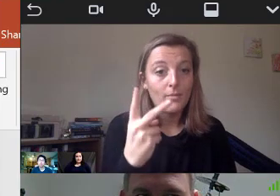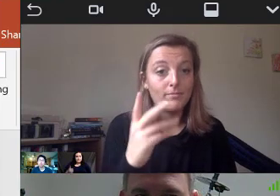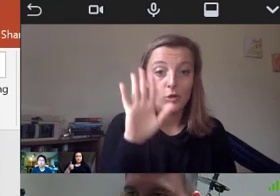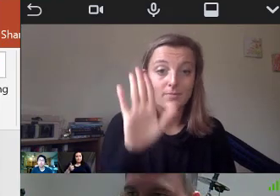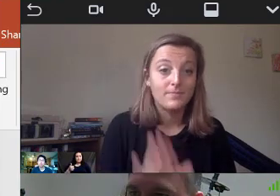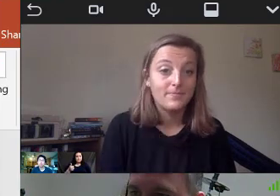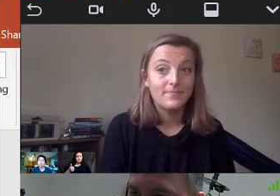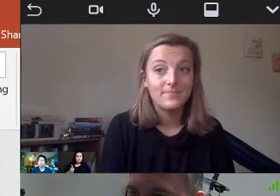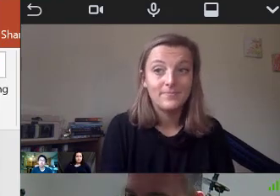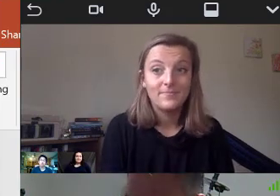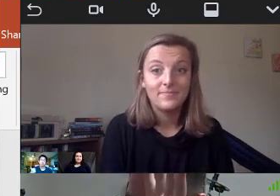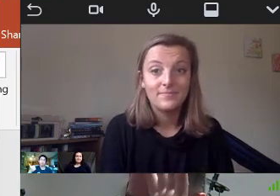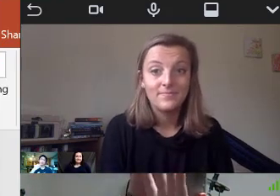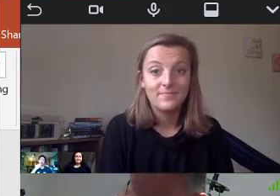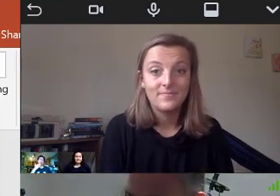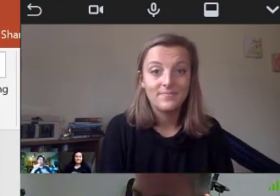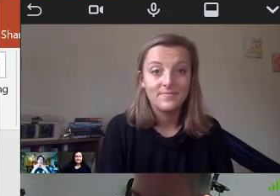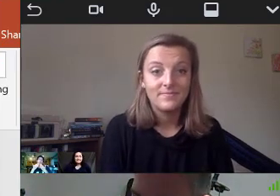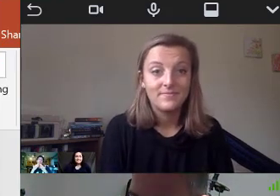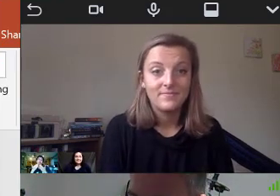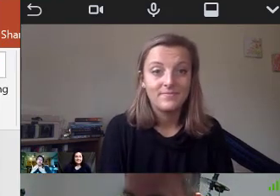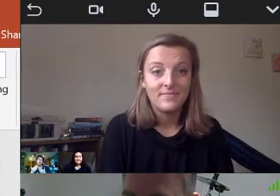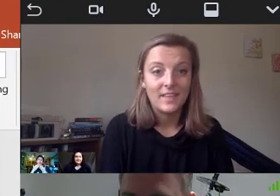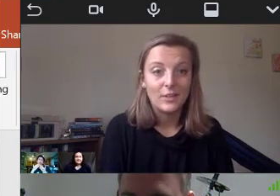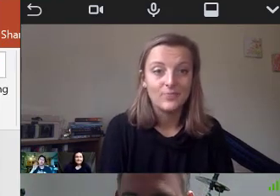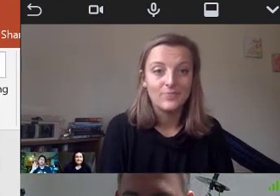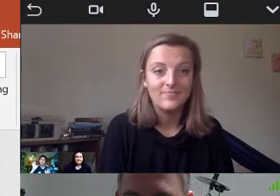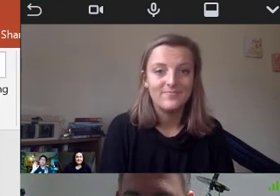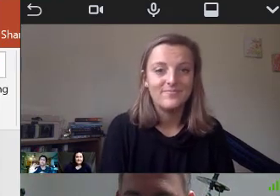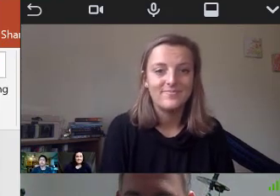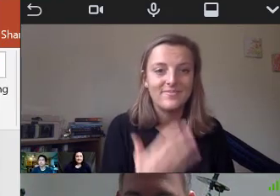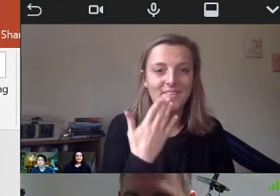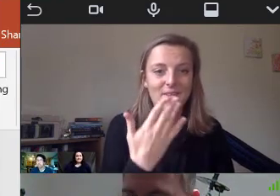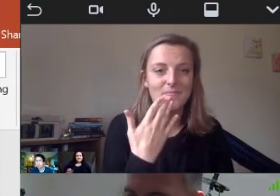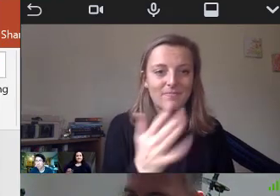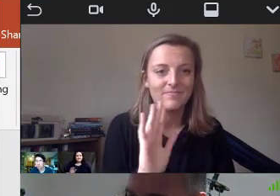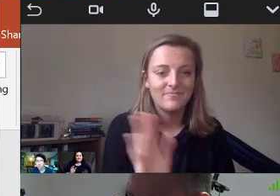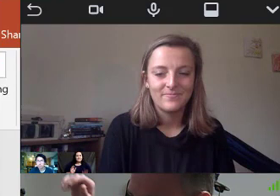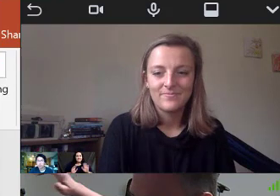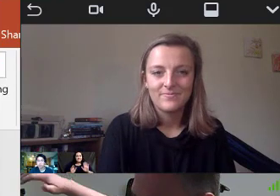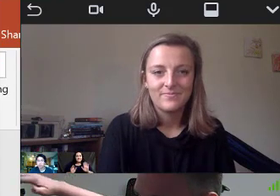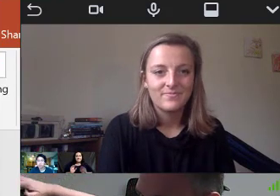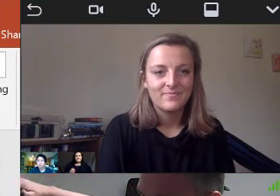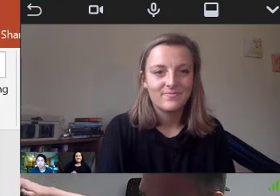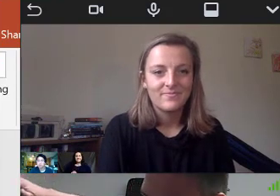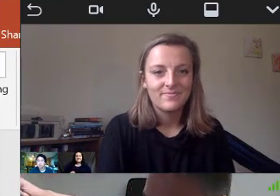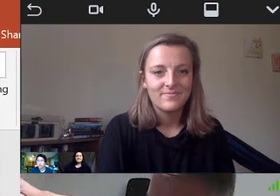Thanks very much. Thank you. Bye-bye, everyone.